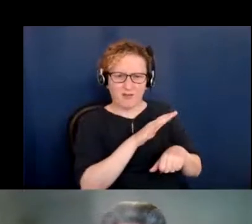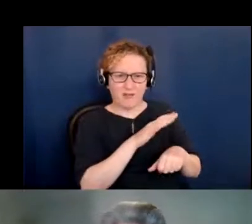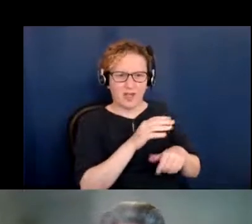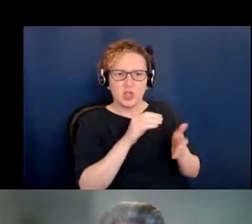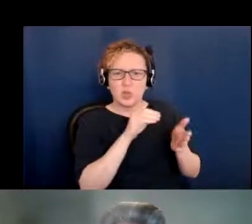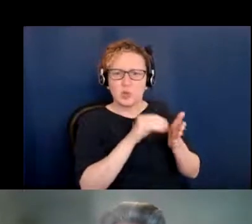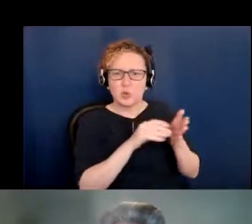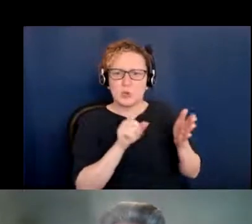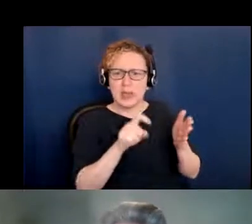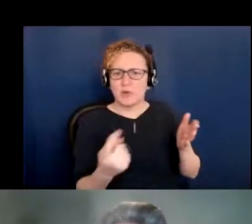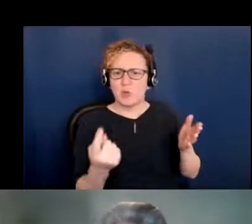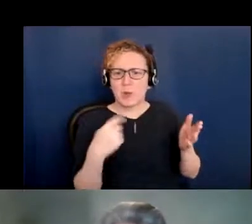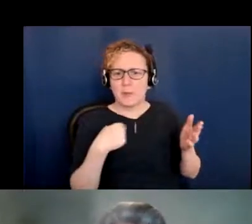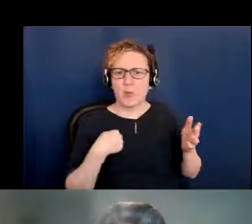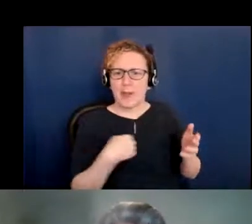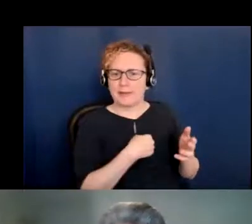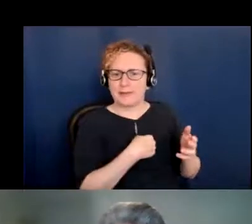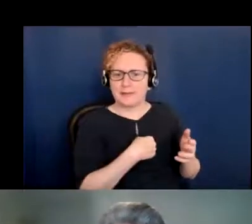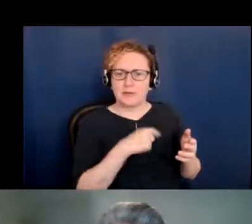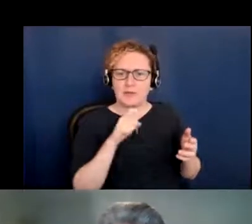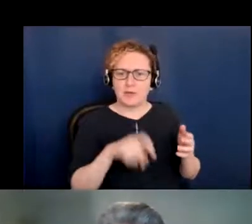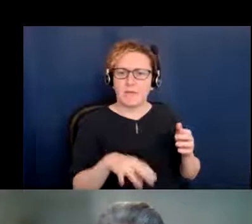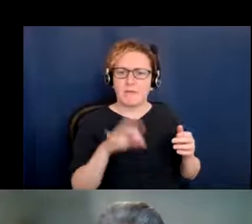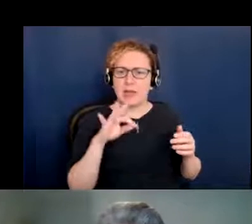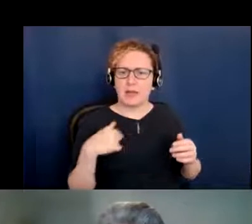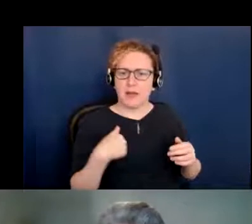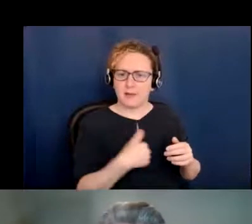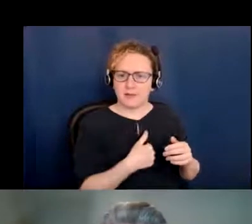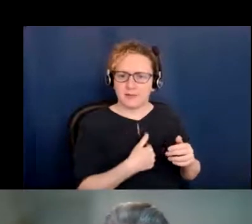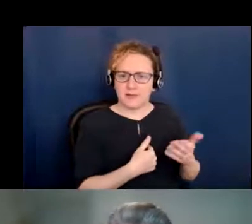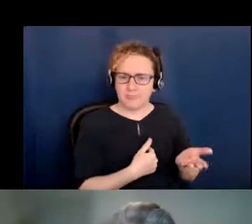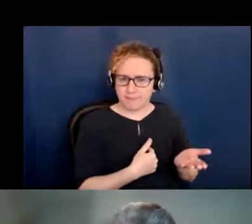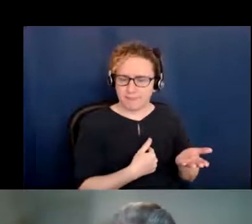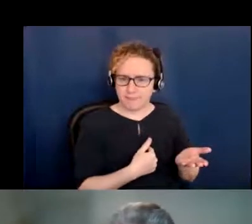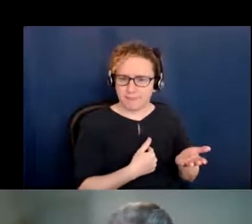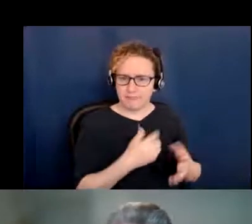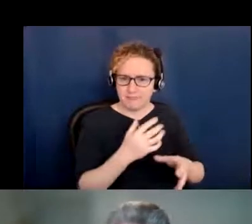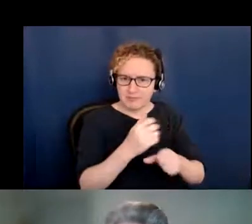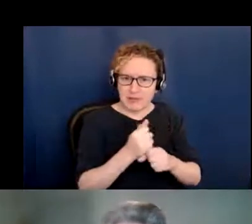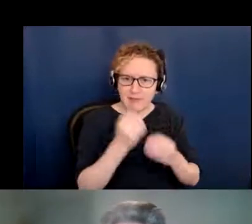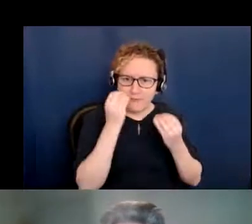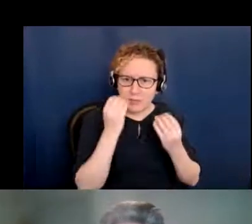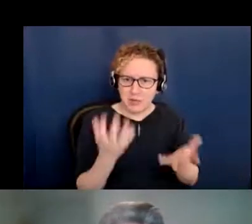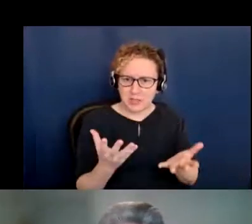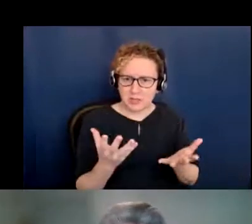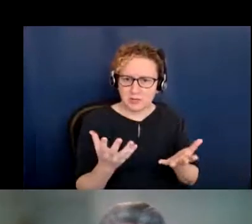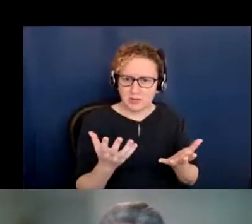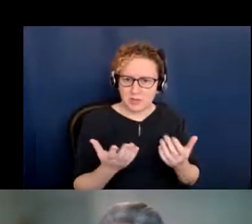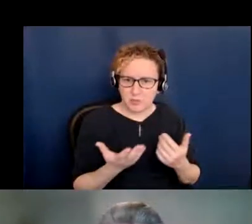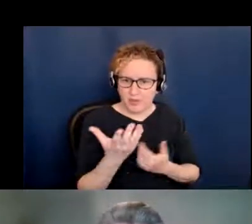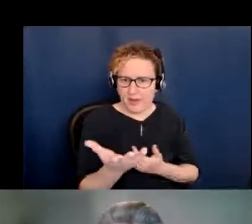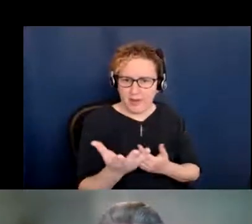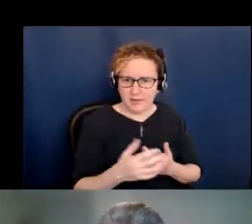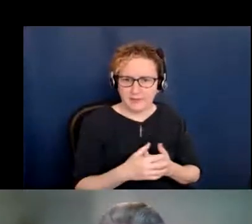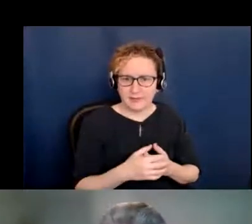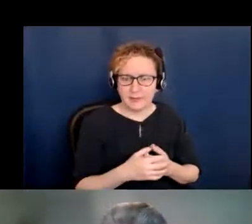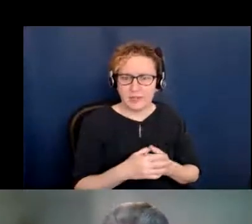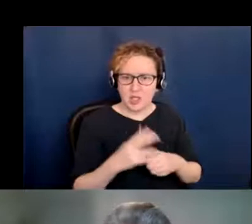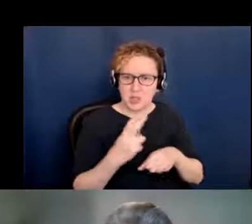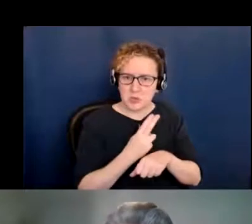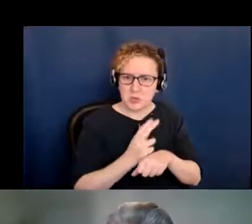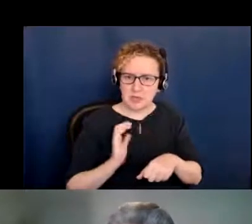students have to come to us, they have to find us to get the information that we want to provide or to, you know, to utilize